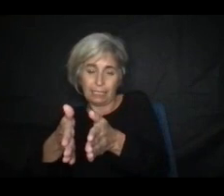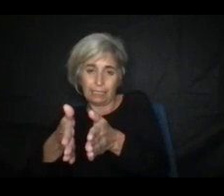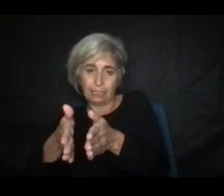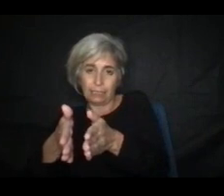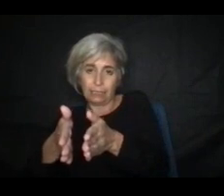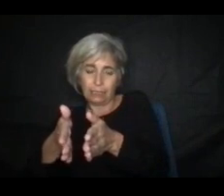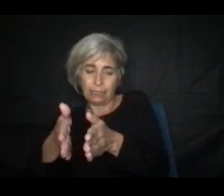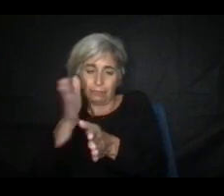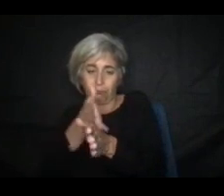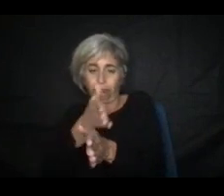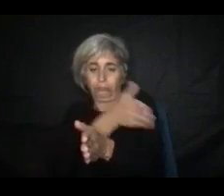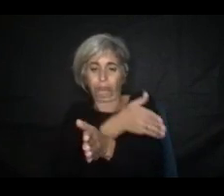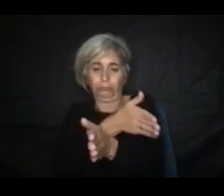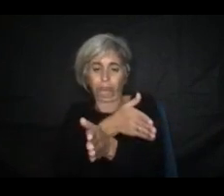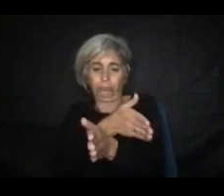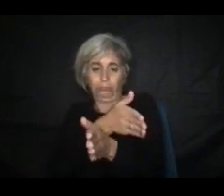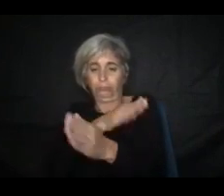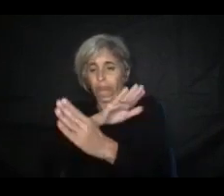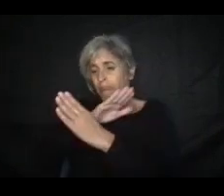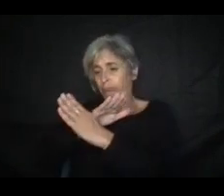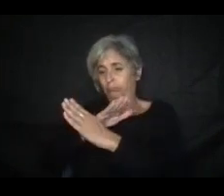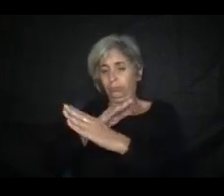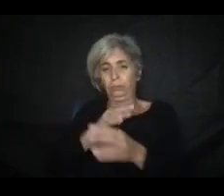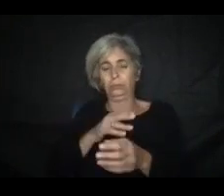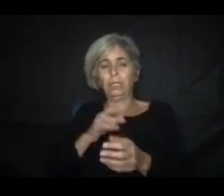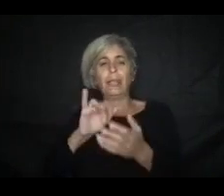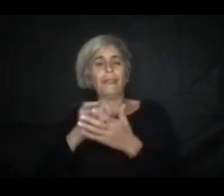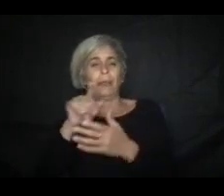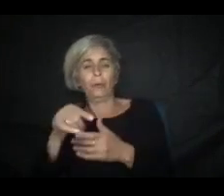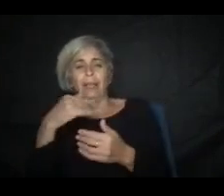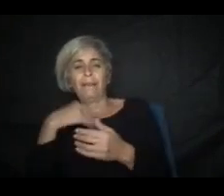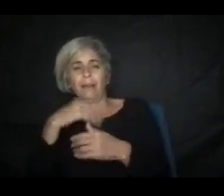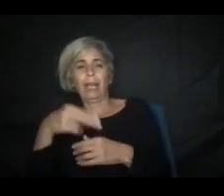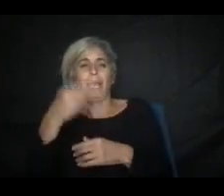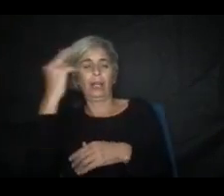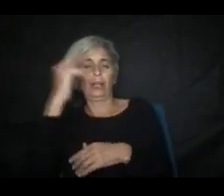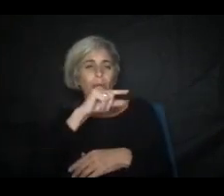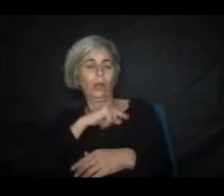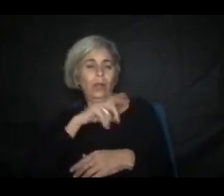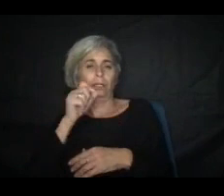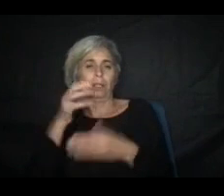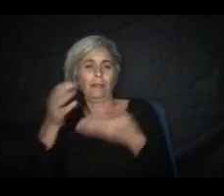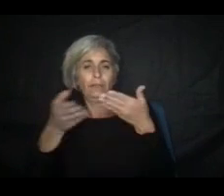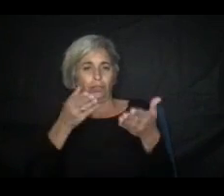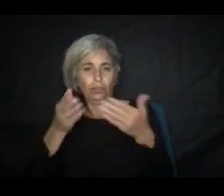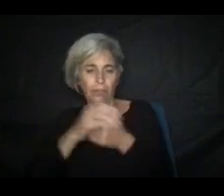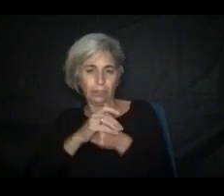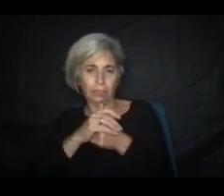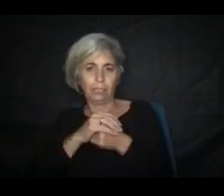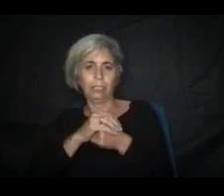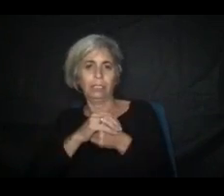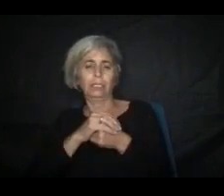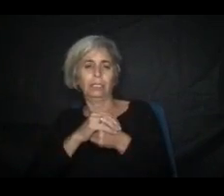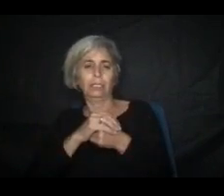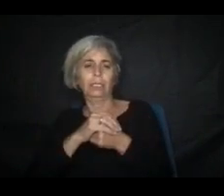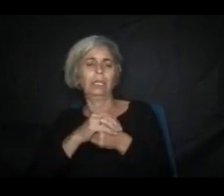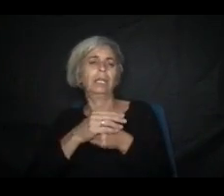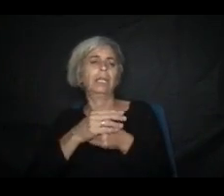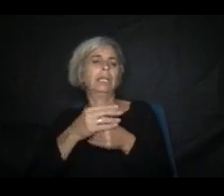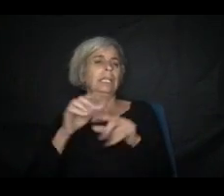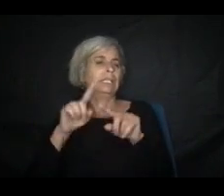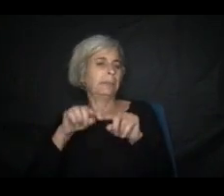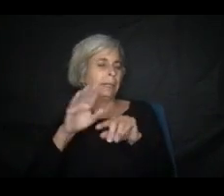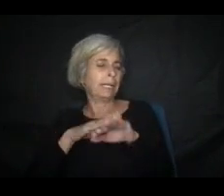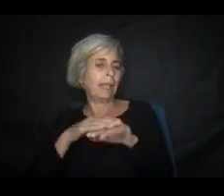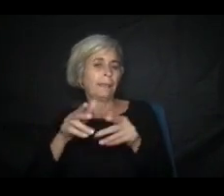bicycle lane and the travel lane, it would result in a higher quality of service. So a B or a C, depending on the speed of